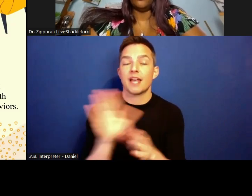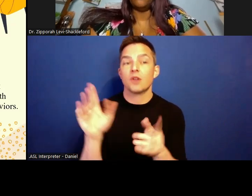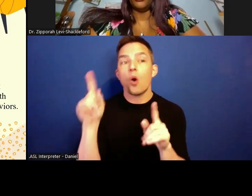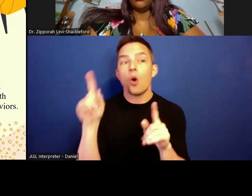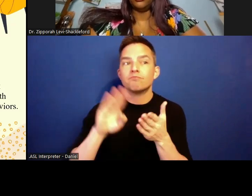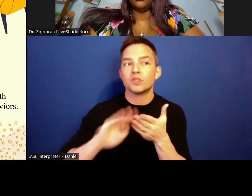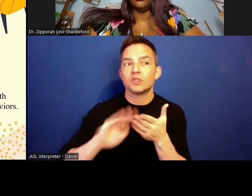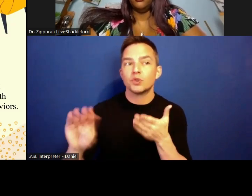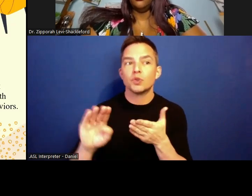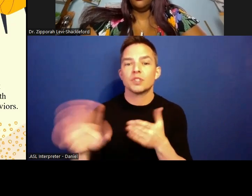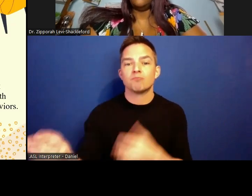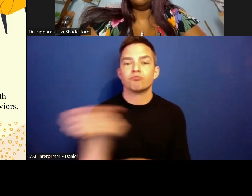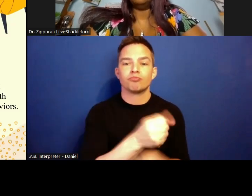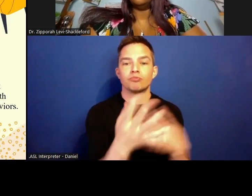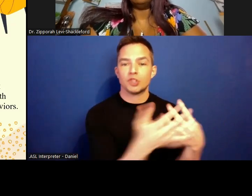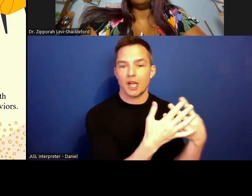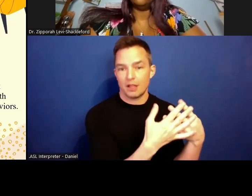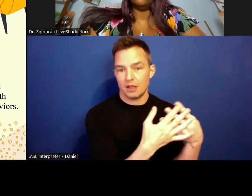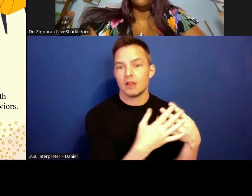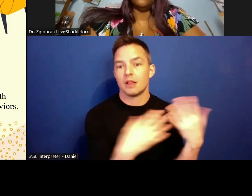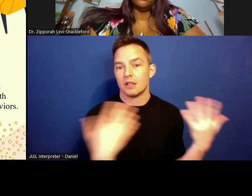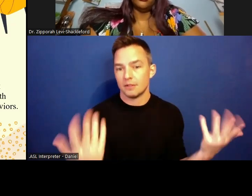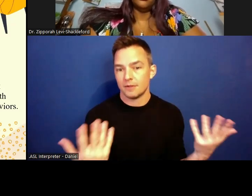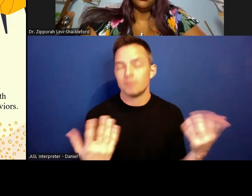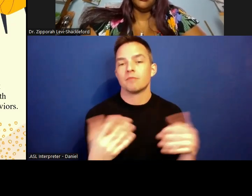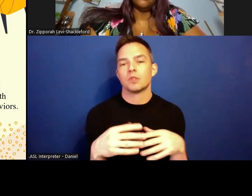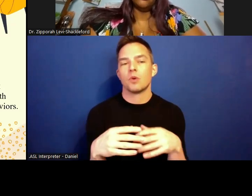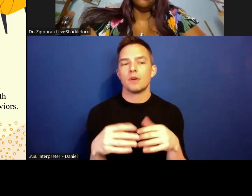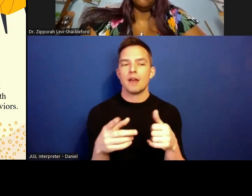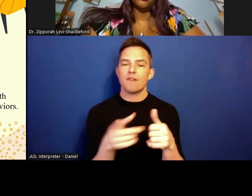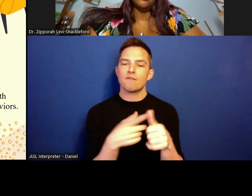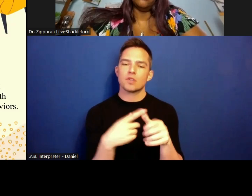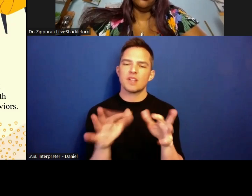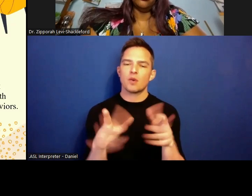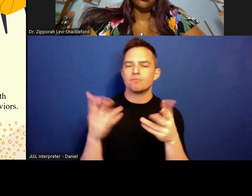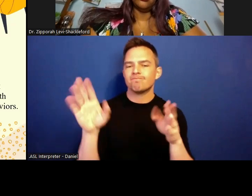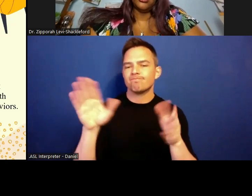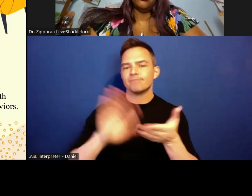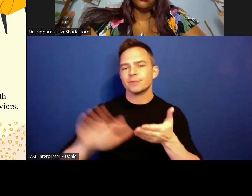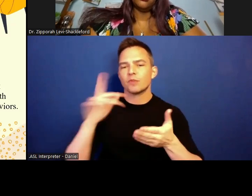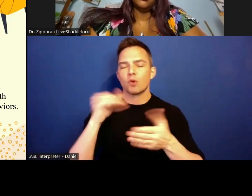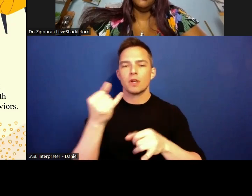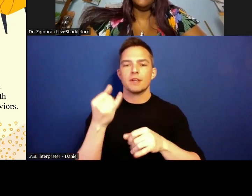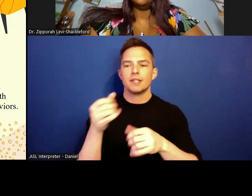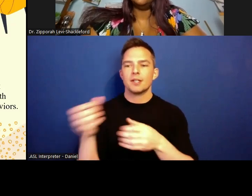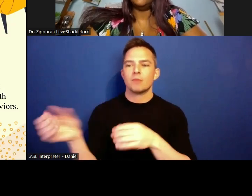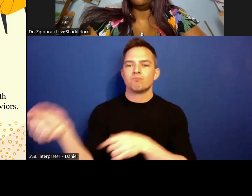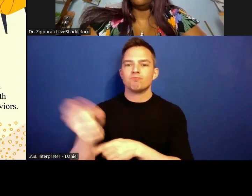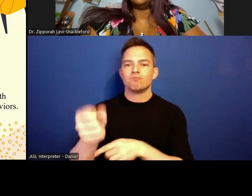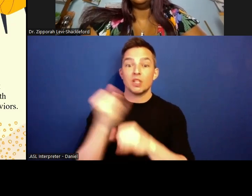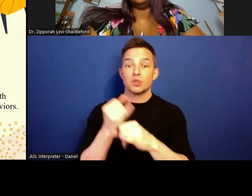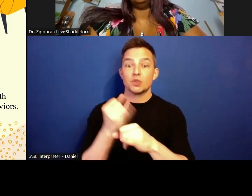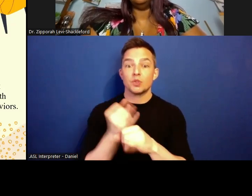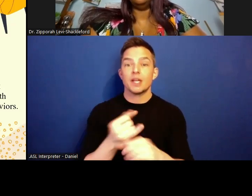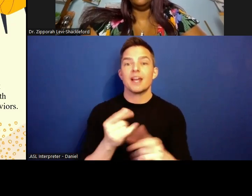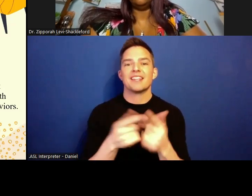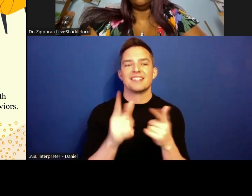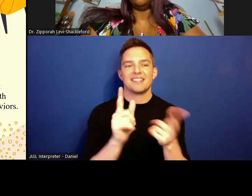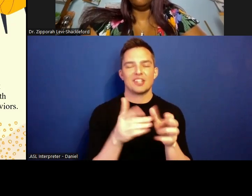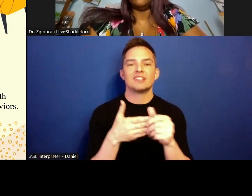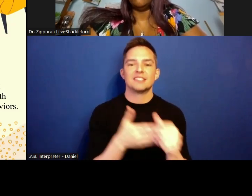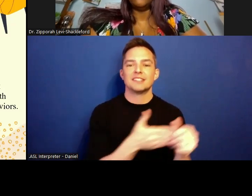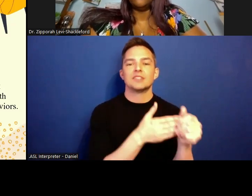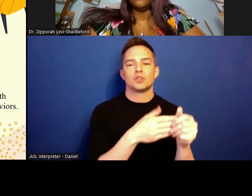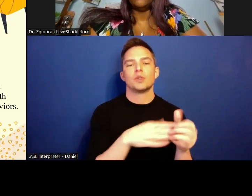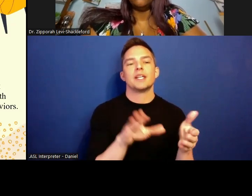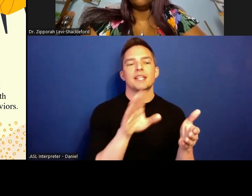for incarceration. So at first, it was an excuse for institutionalization, and then later on, it led to an